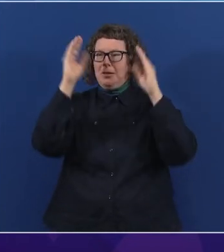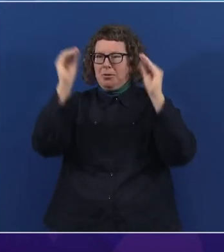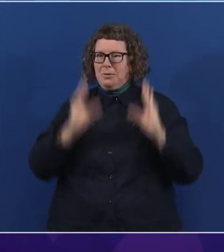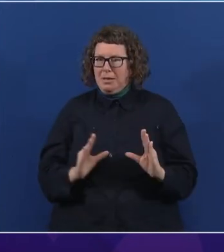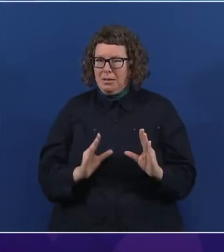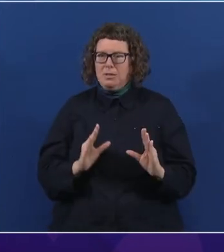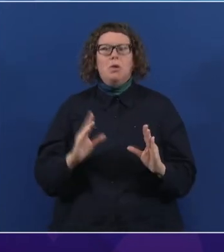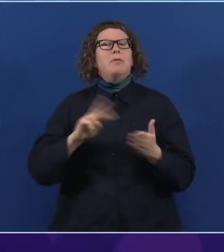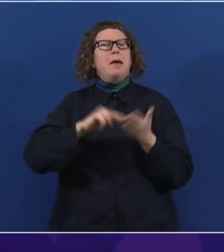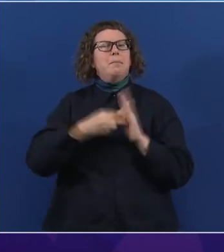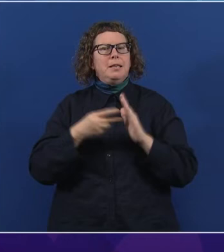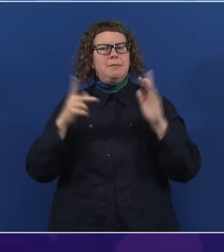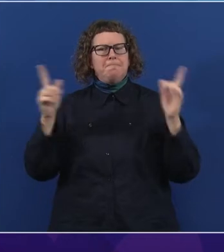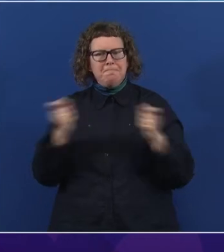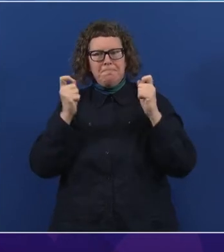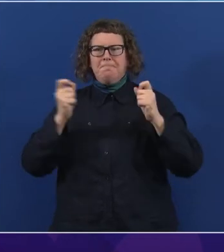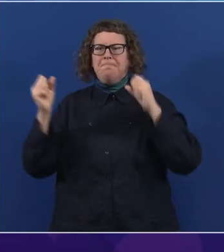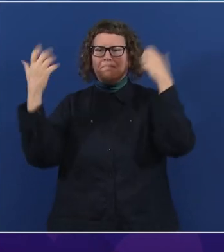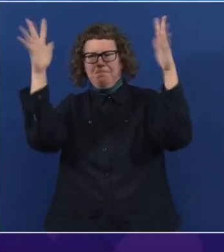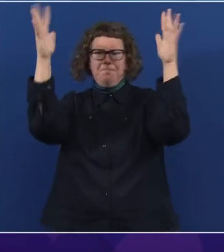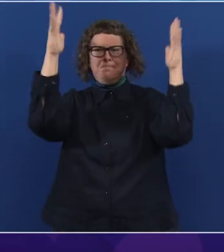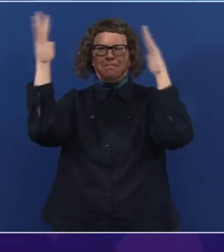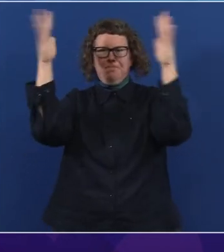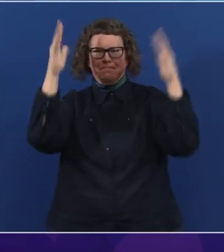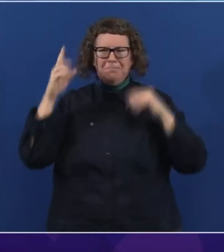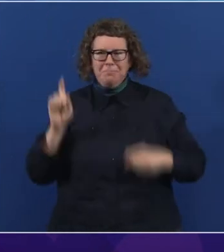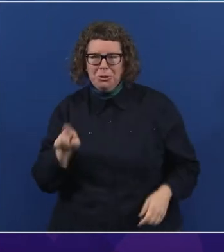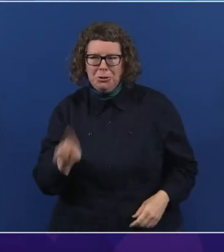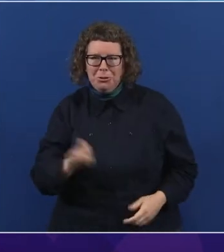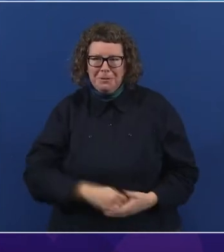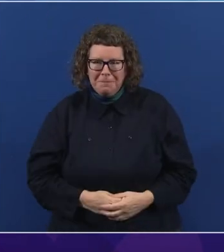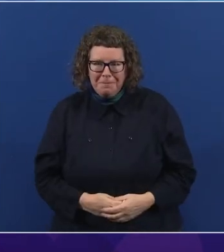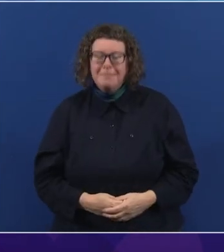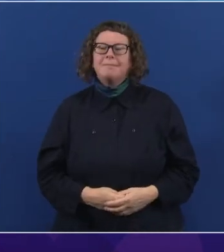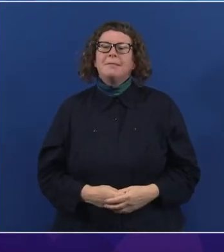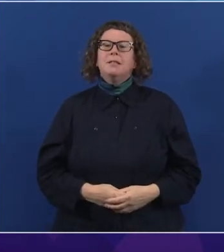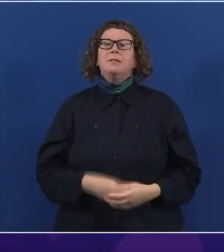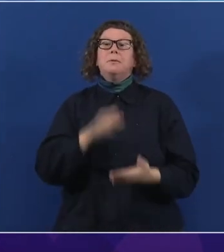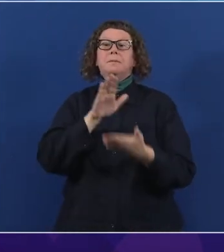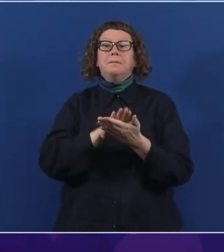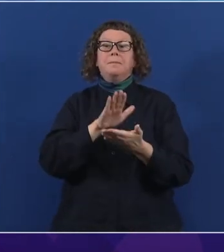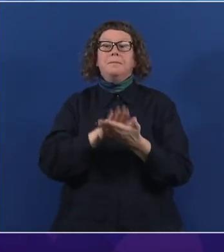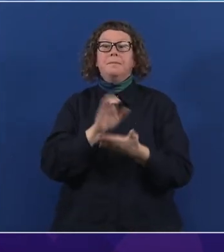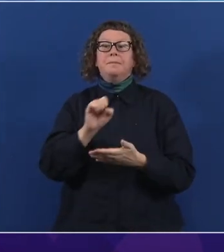fashion, we applaud the accomplishments of graduates from the following SAIT schools.